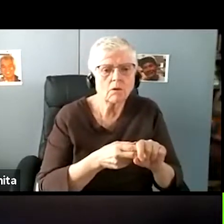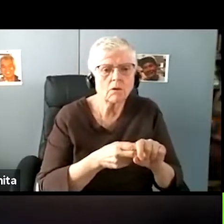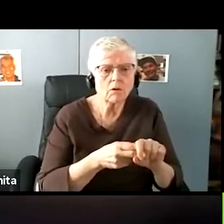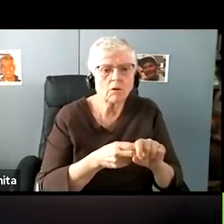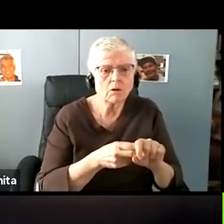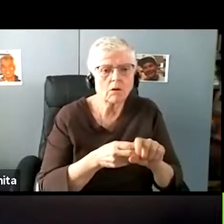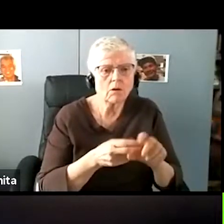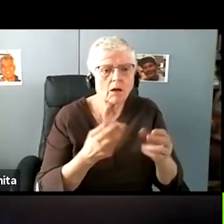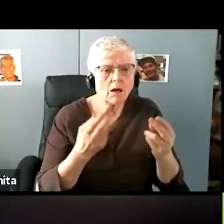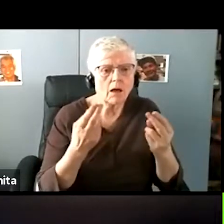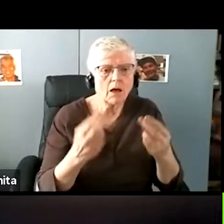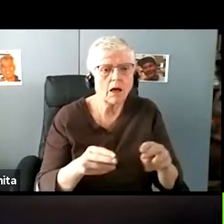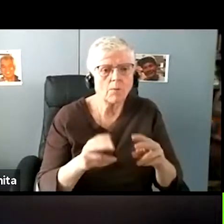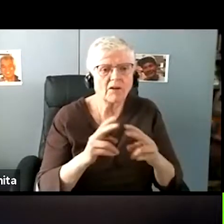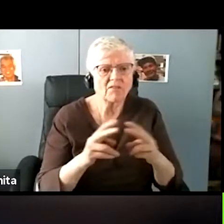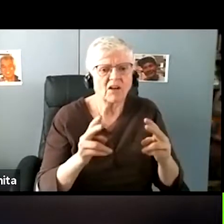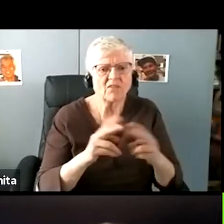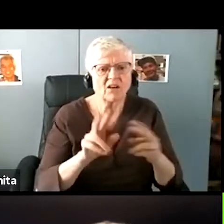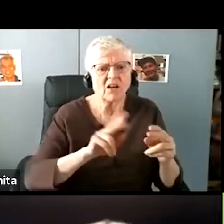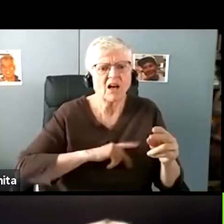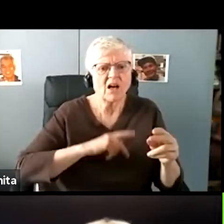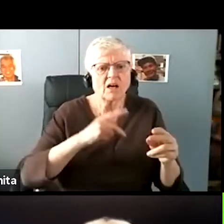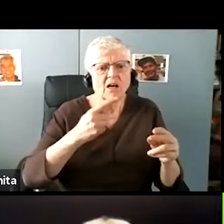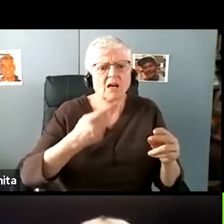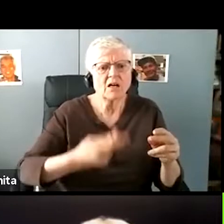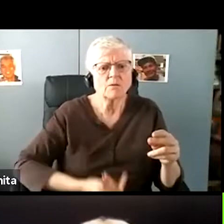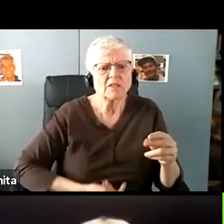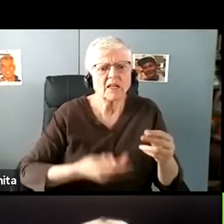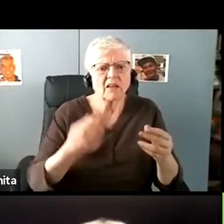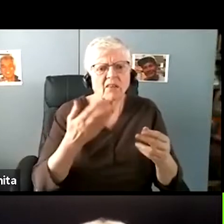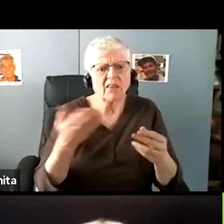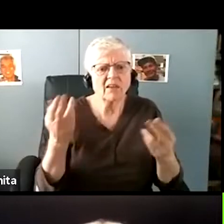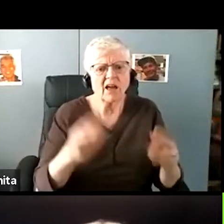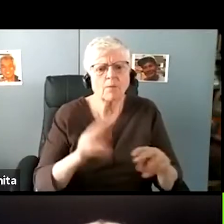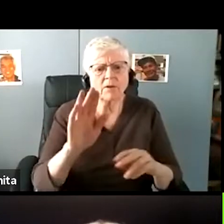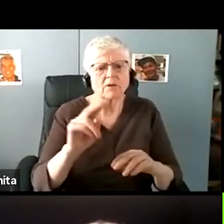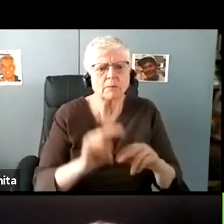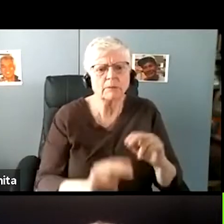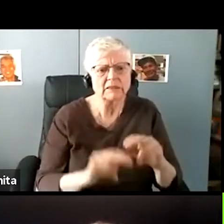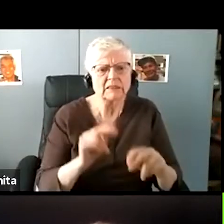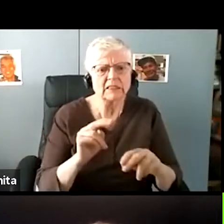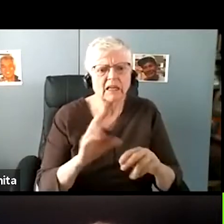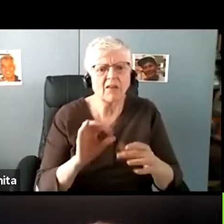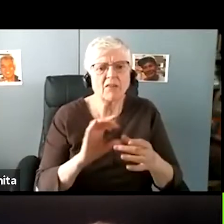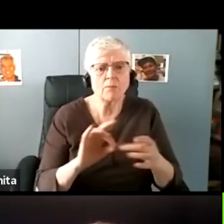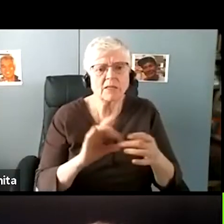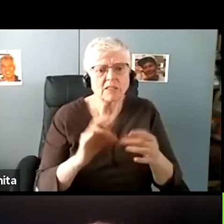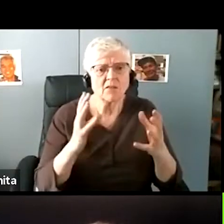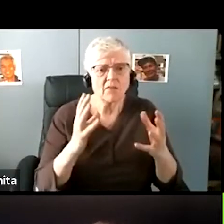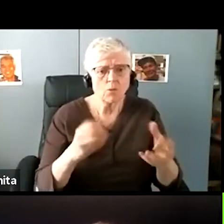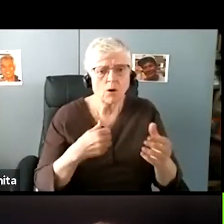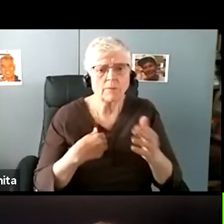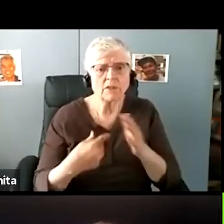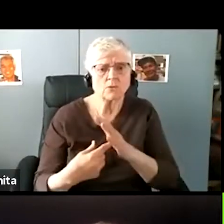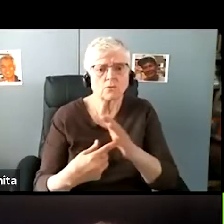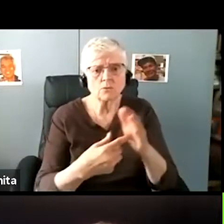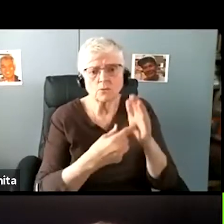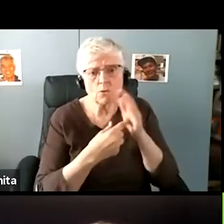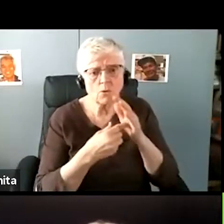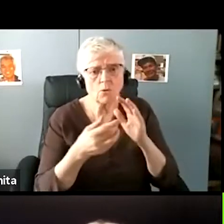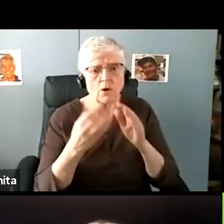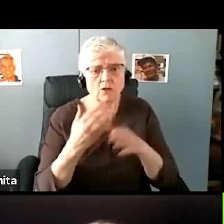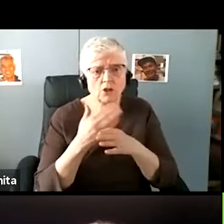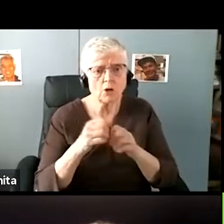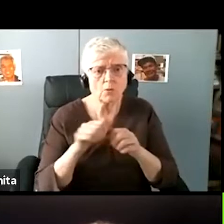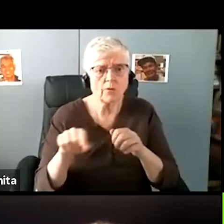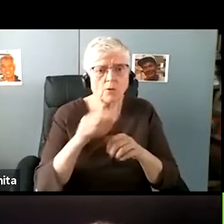very upsetting incident in their building, and the message they want me to convey to you folks is that